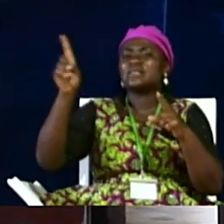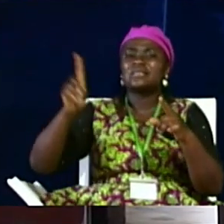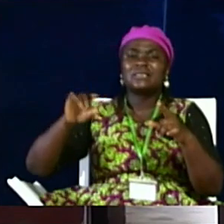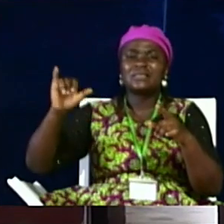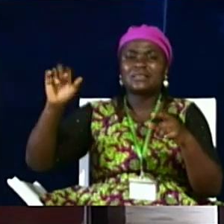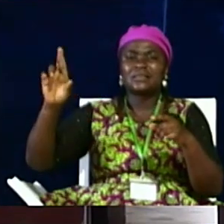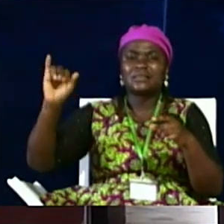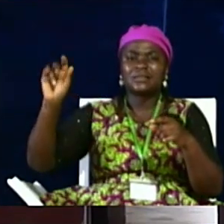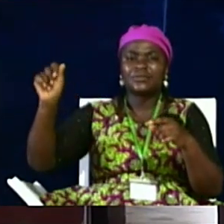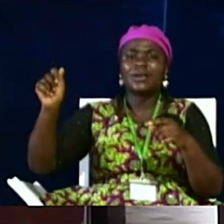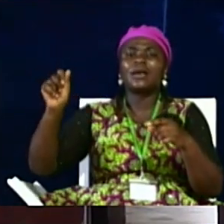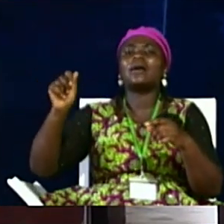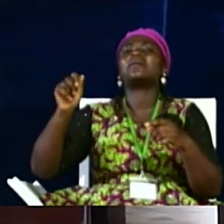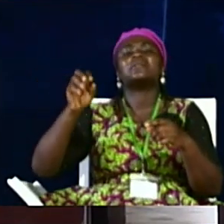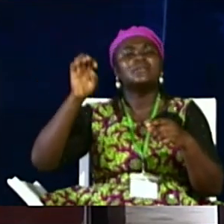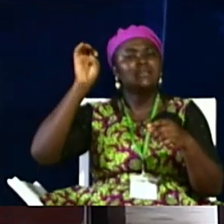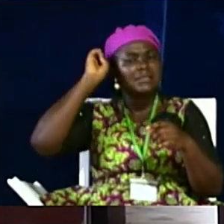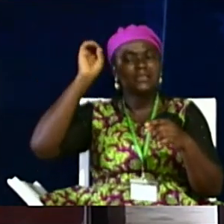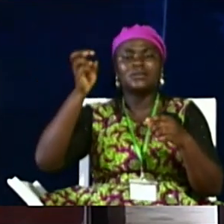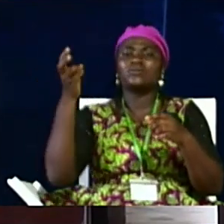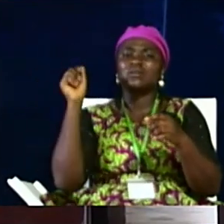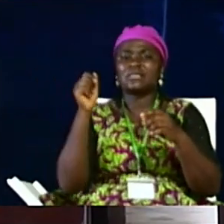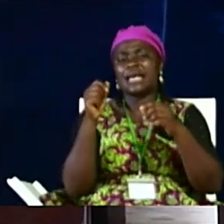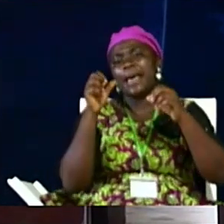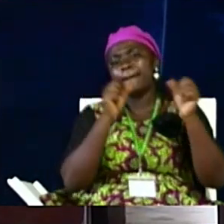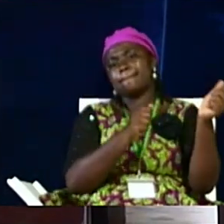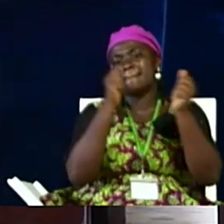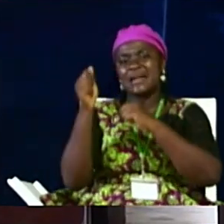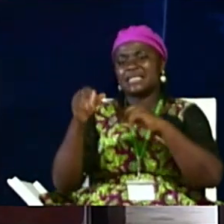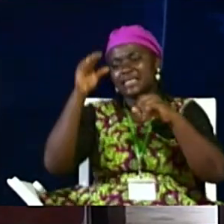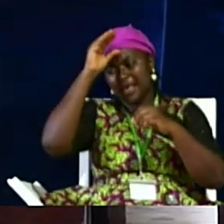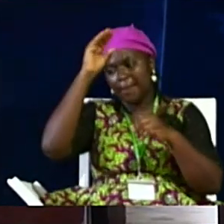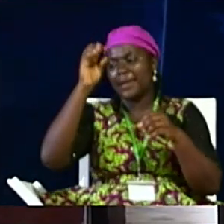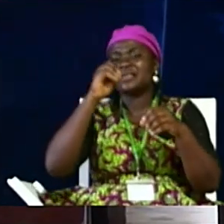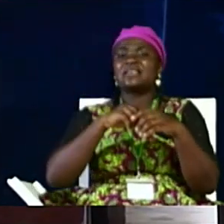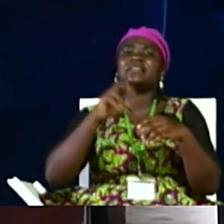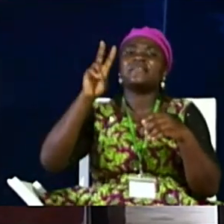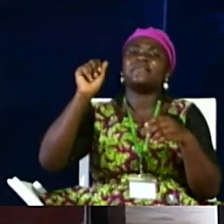was also a mighty man in valor, but